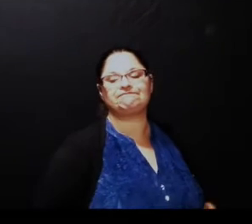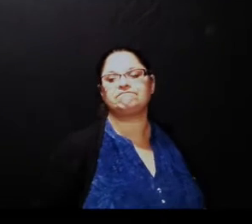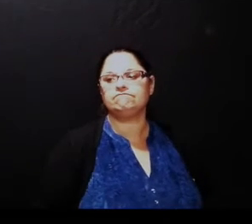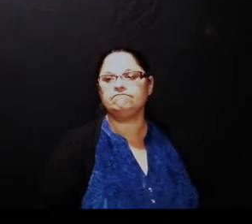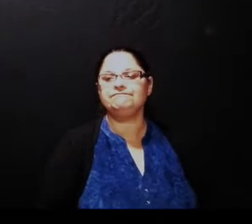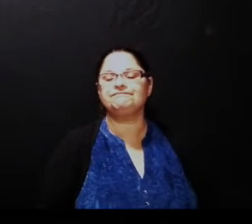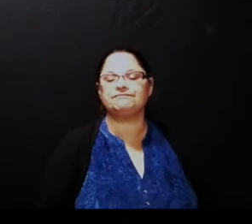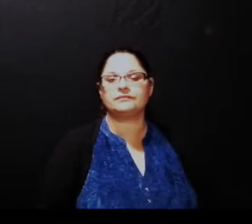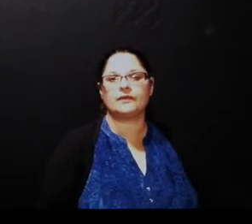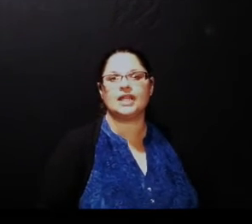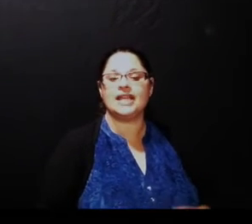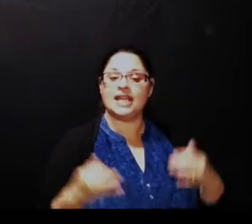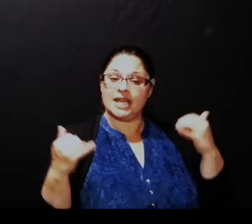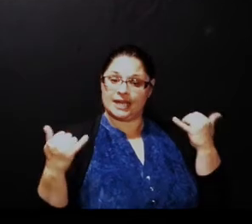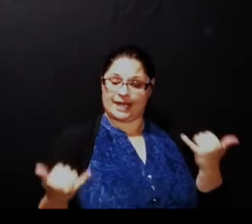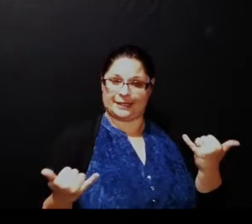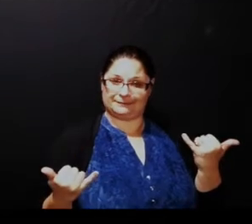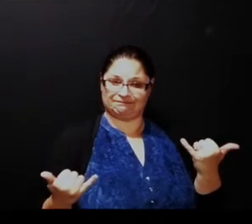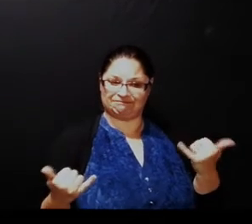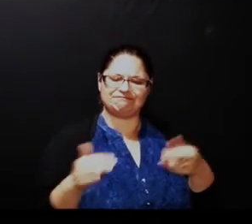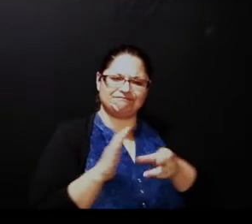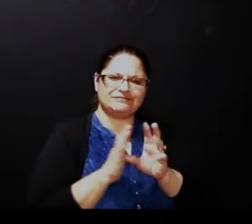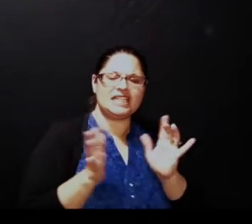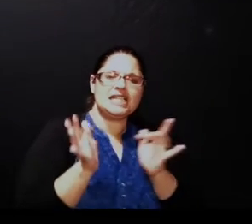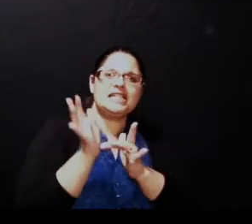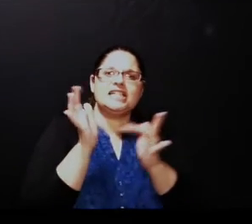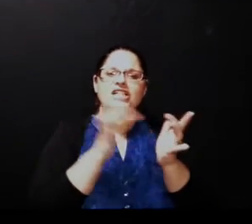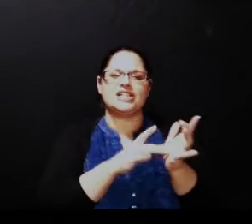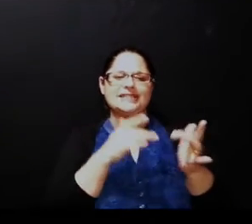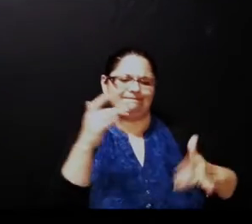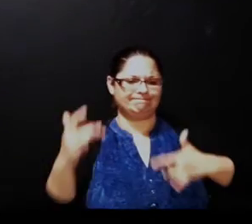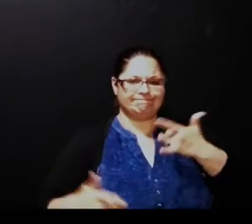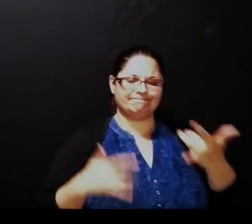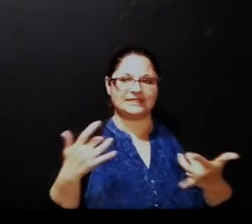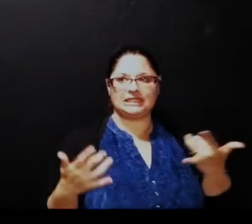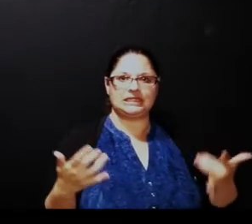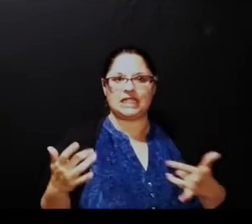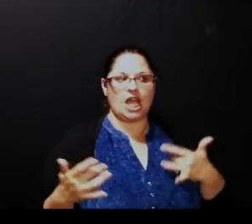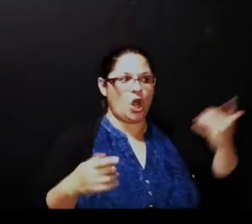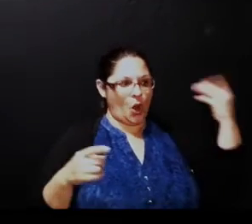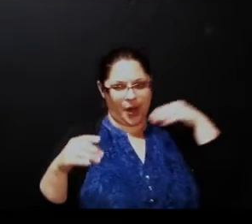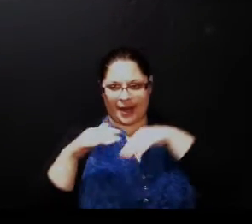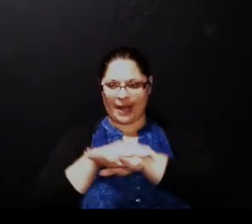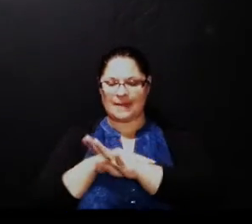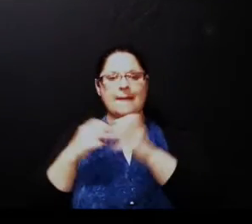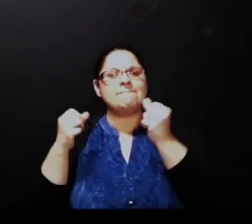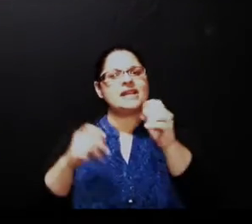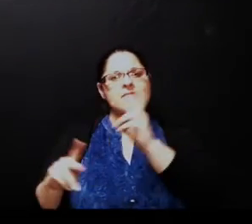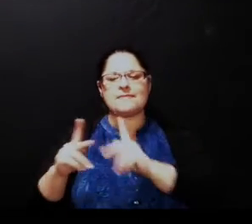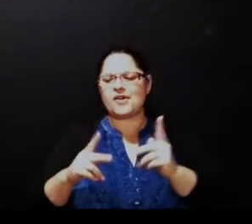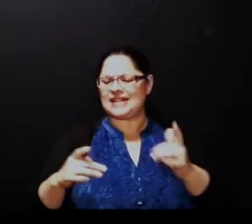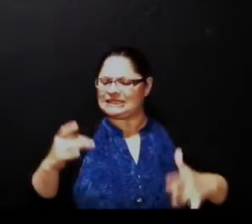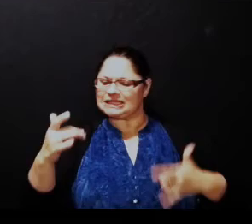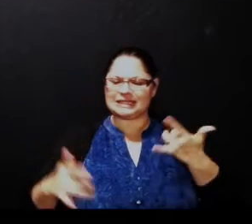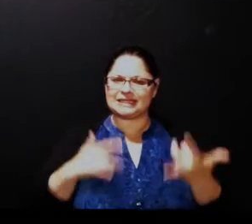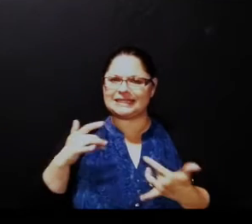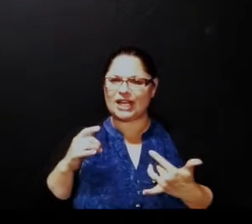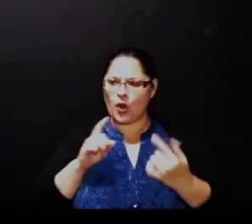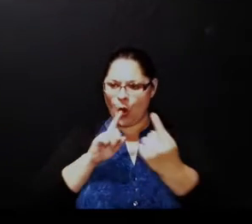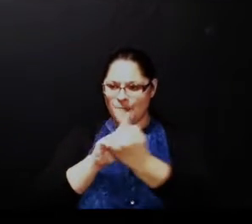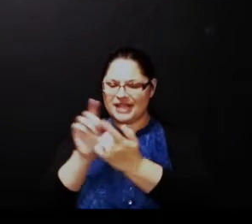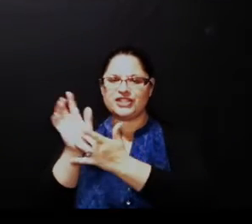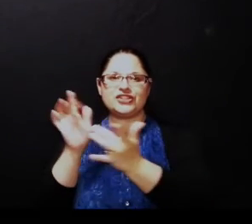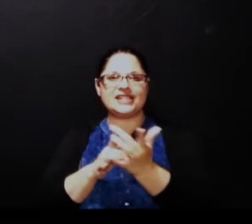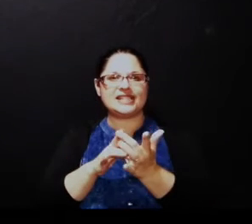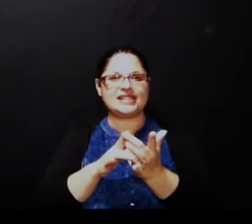comes to Jerusalem at the height of his popularity. All people want to meet him. All of them would love to have had a word with